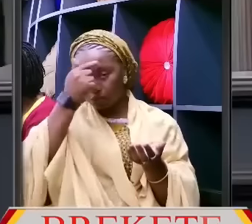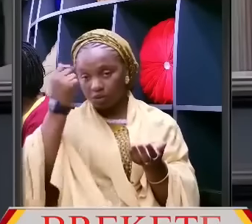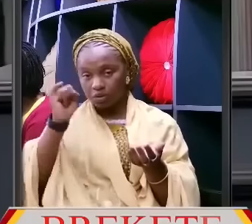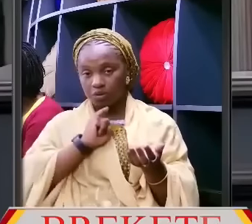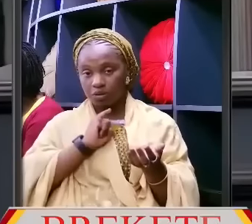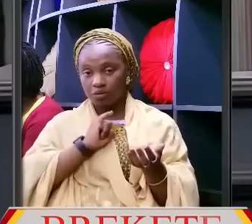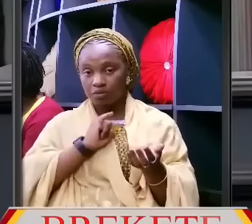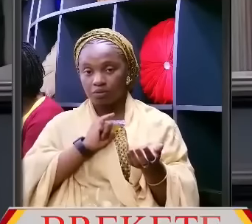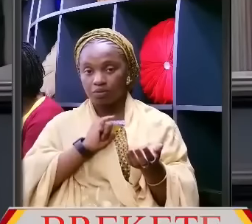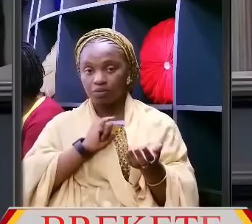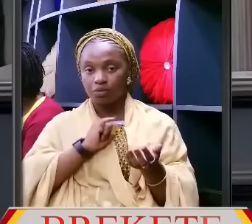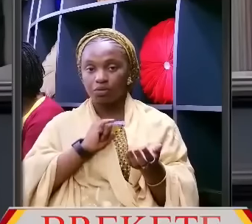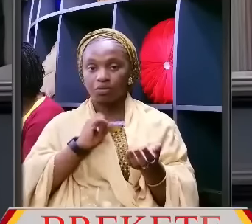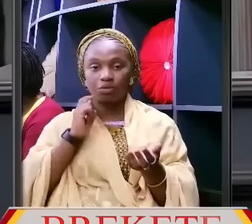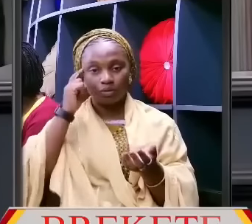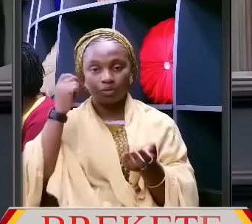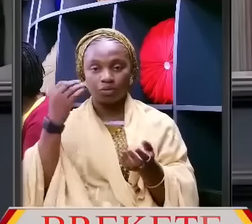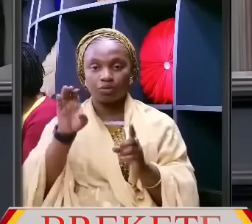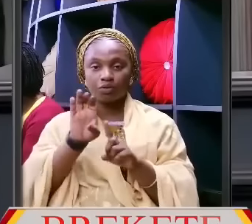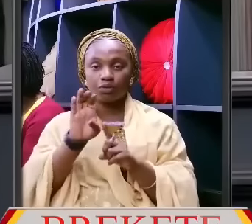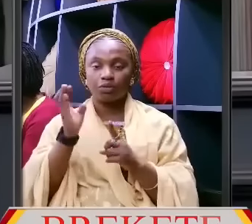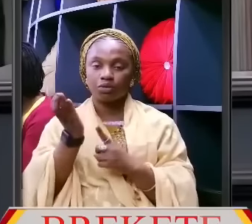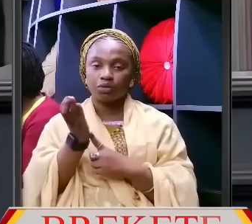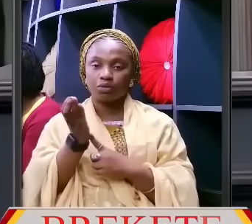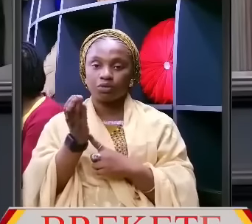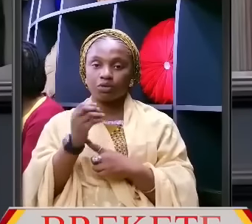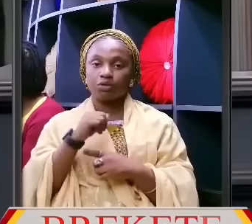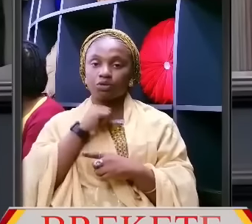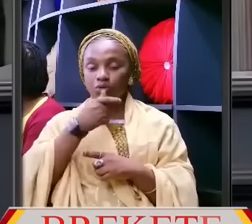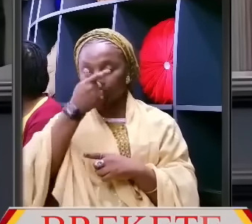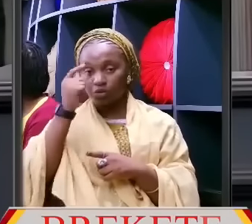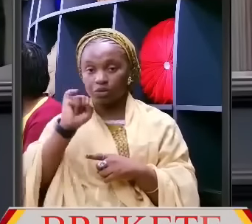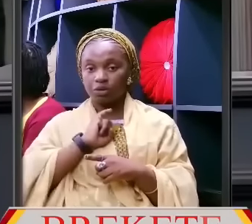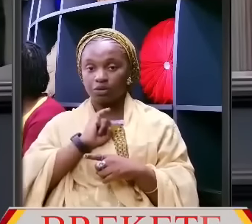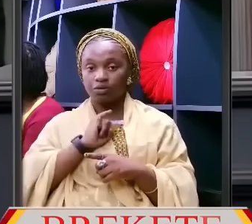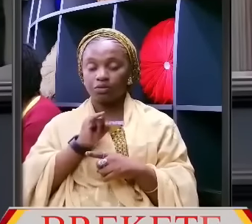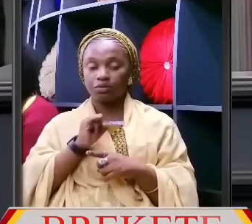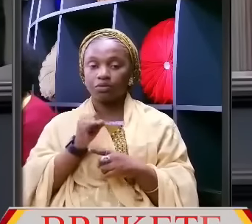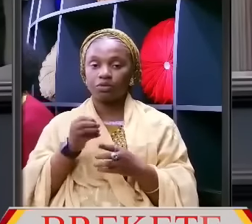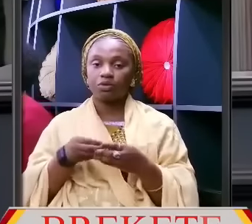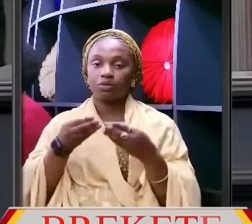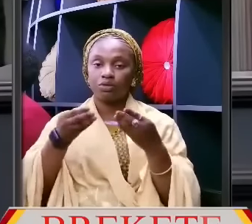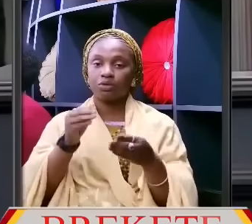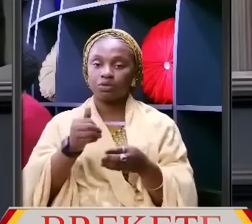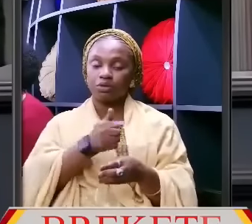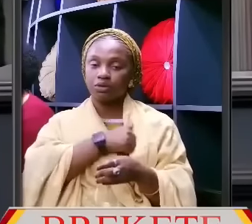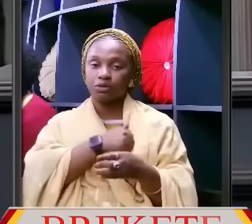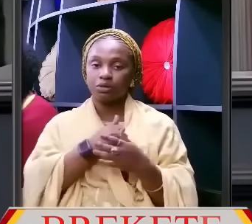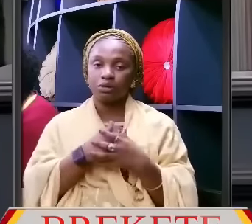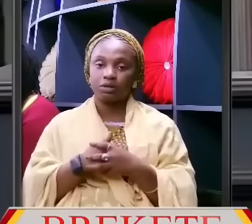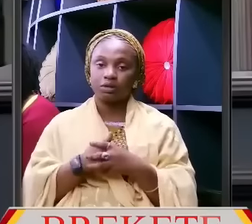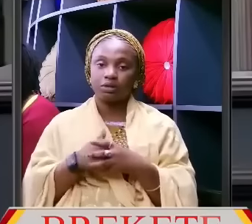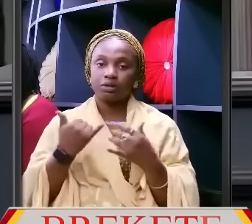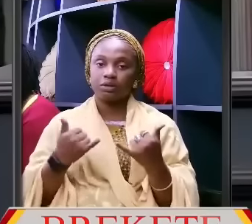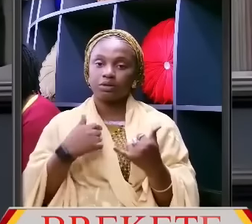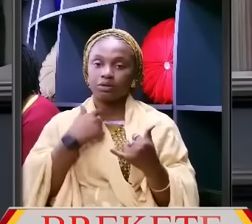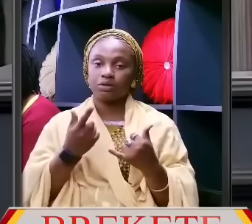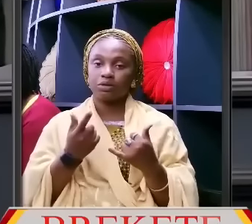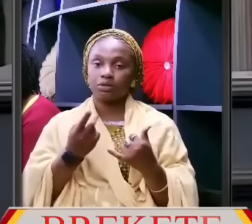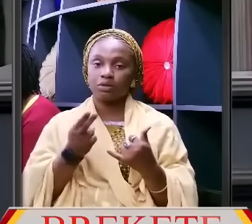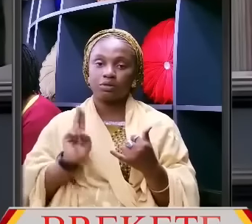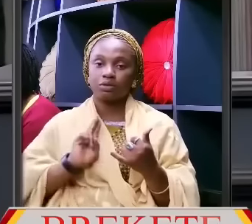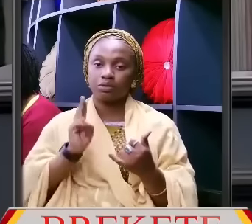be because I don't take side with them. You understand, sir? So tell us that thing where you want tell us, sir.